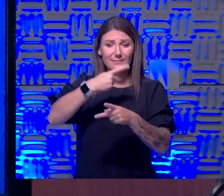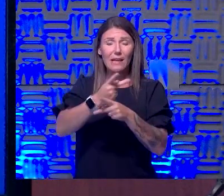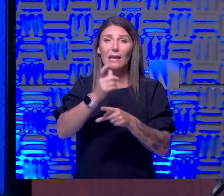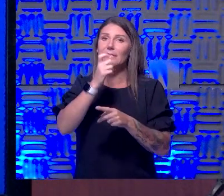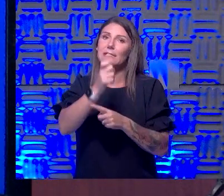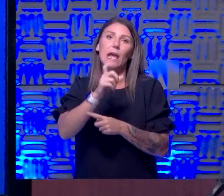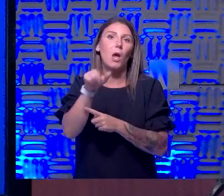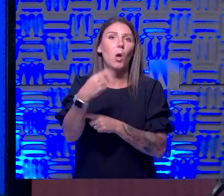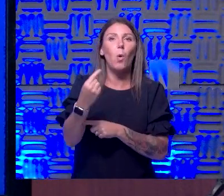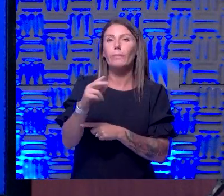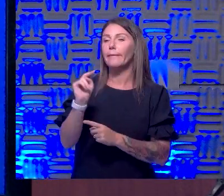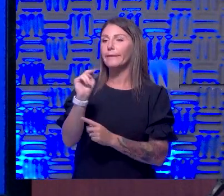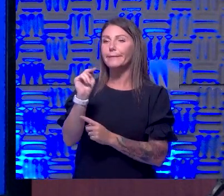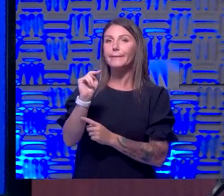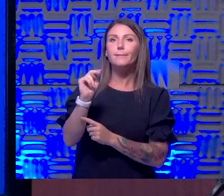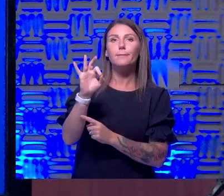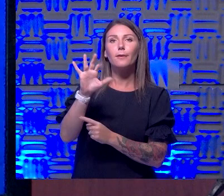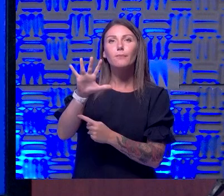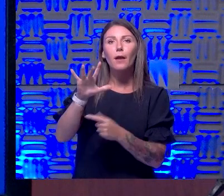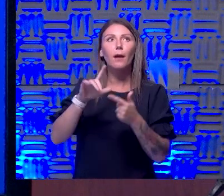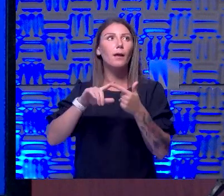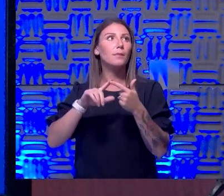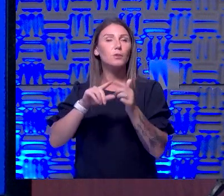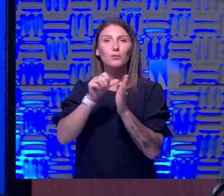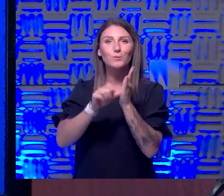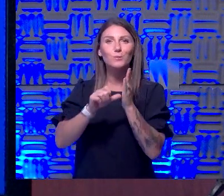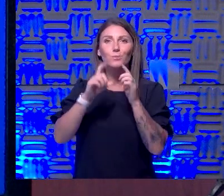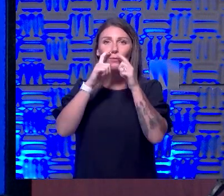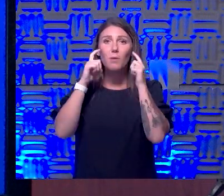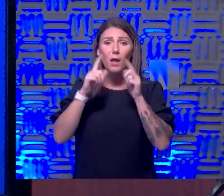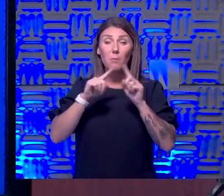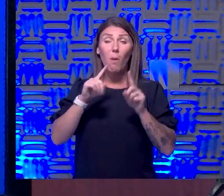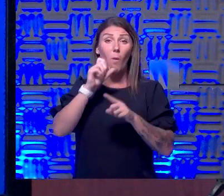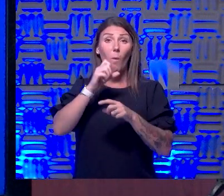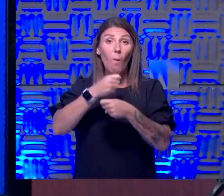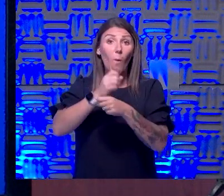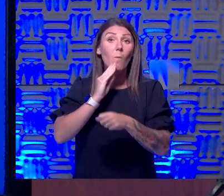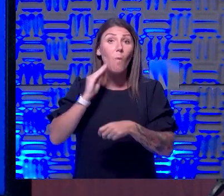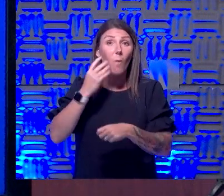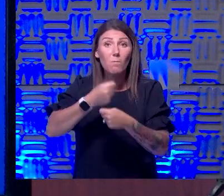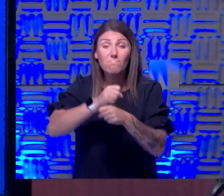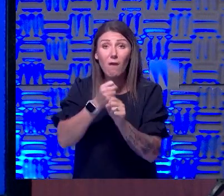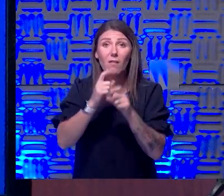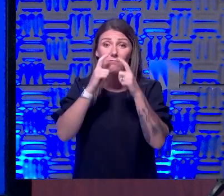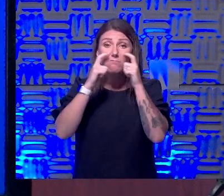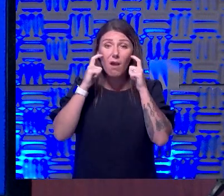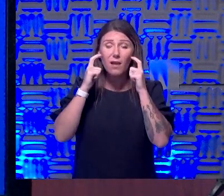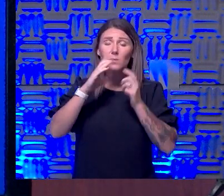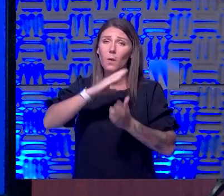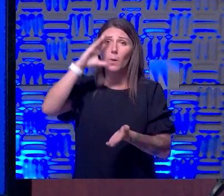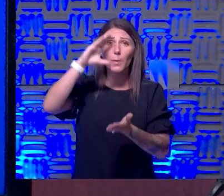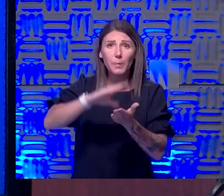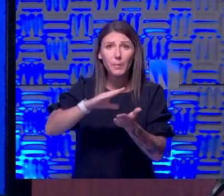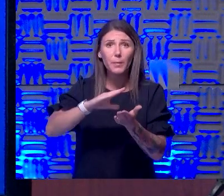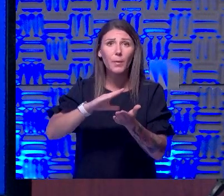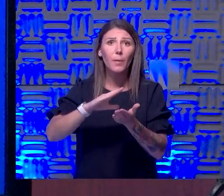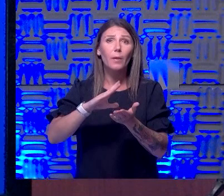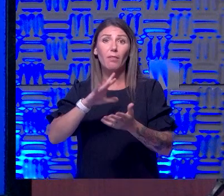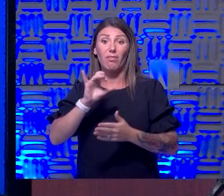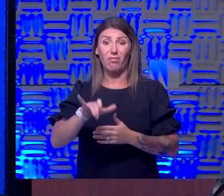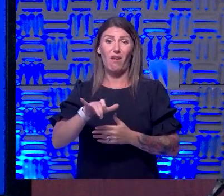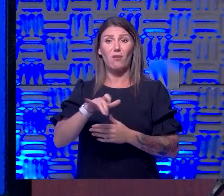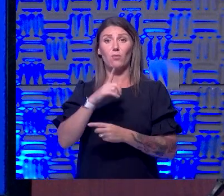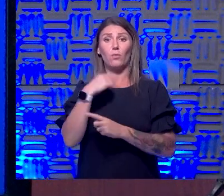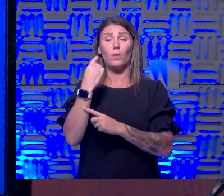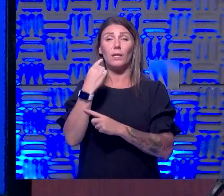just N95 masks or surgical masks, but also homemade cloth masks, will dramatically reduce the